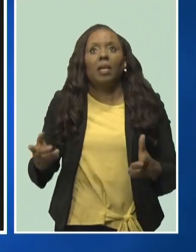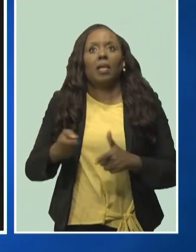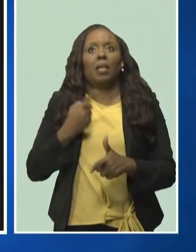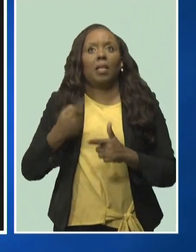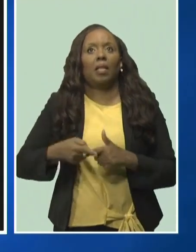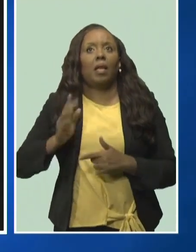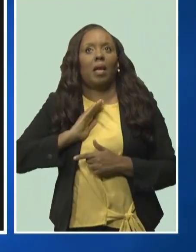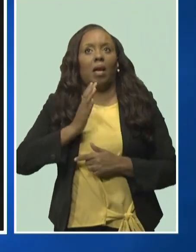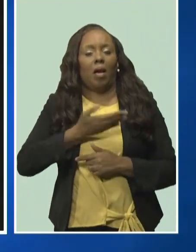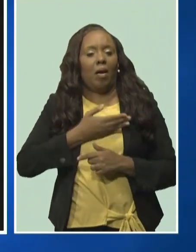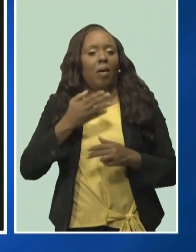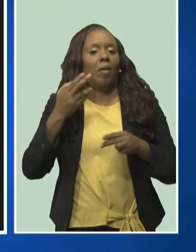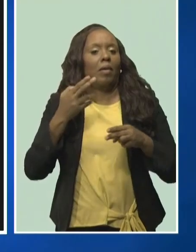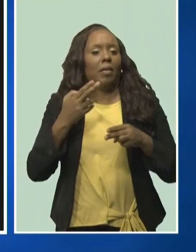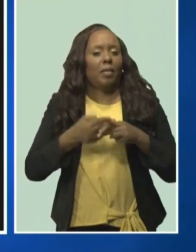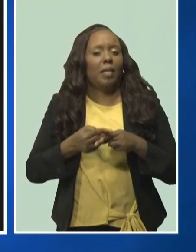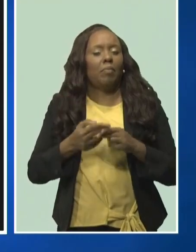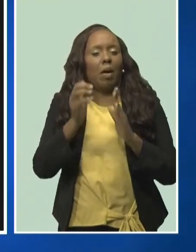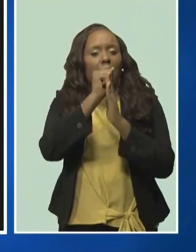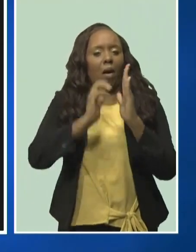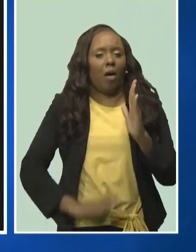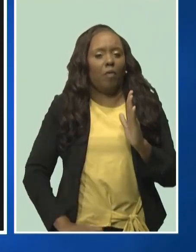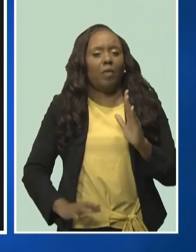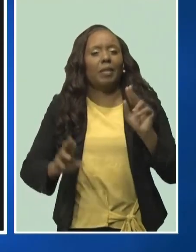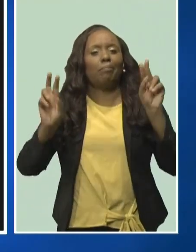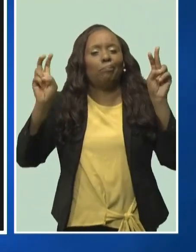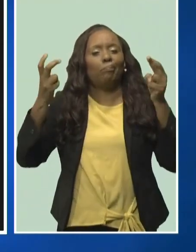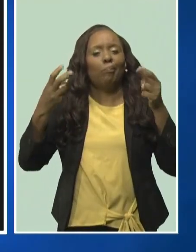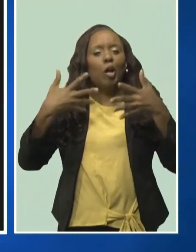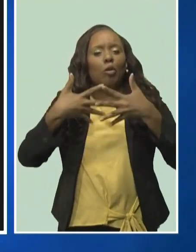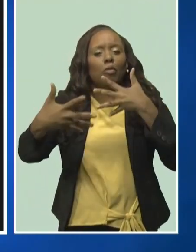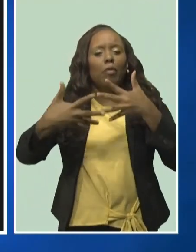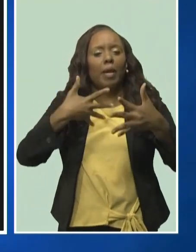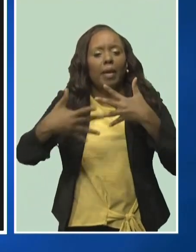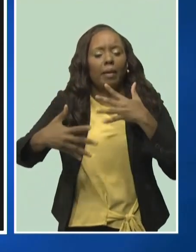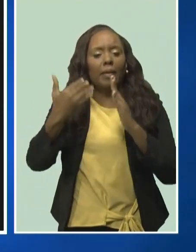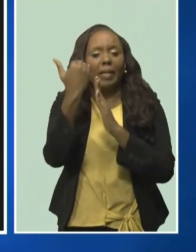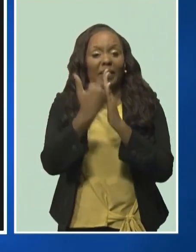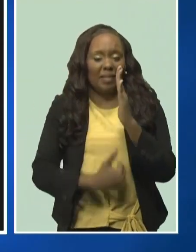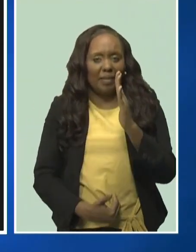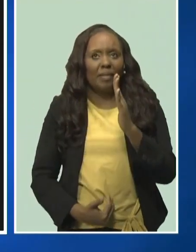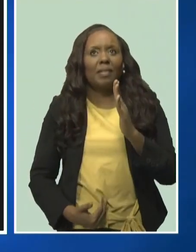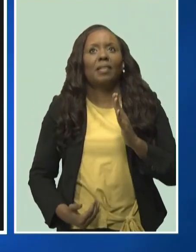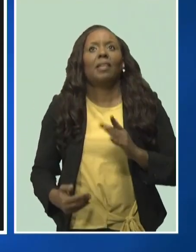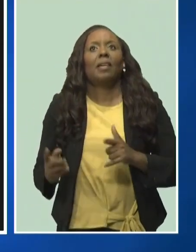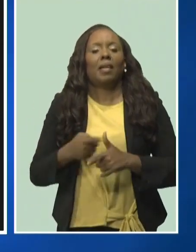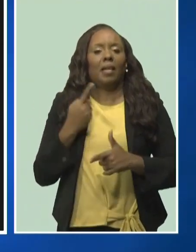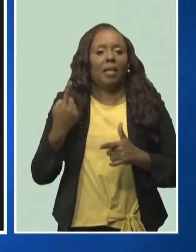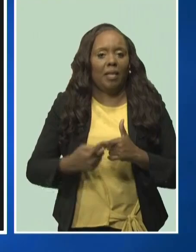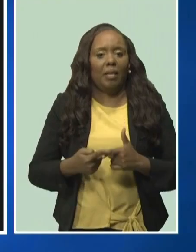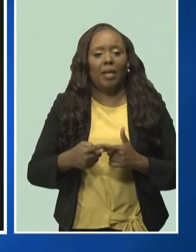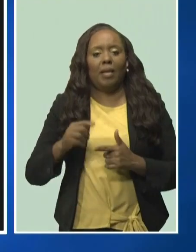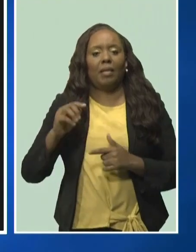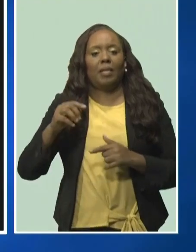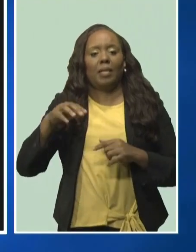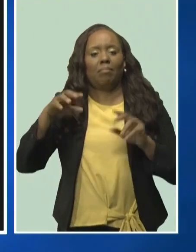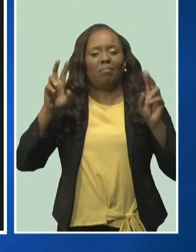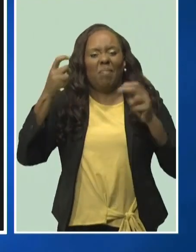the FATF grey list, just like Kim just did, and then we anticipate getting off of the EU blacklist.